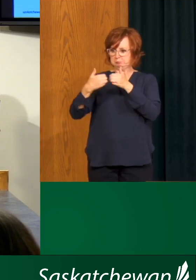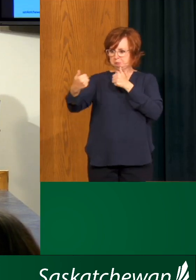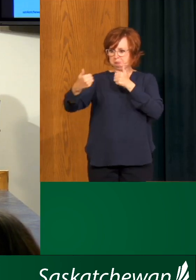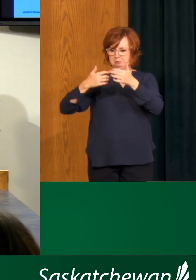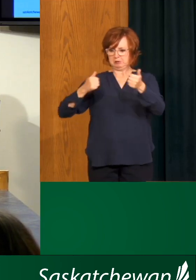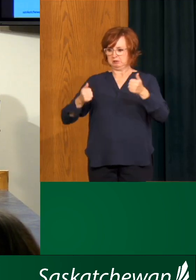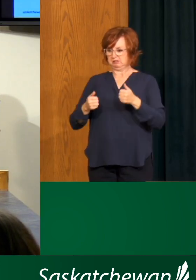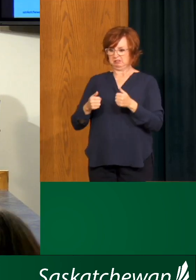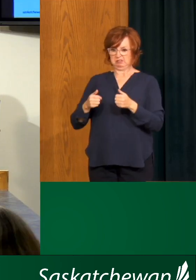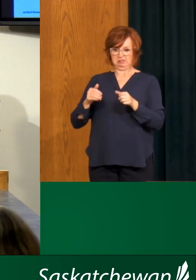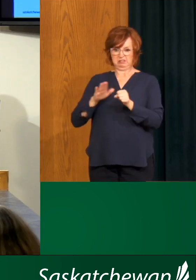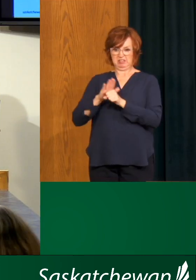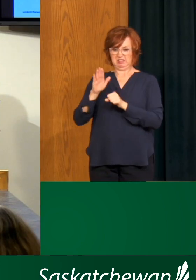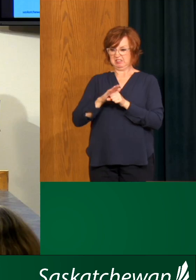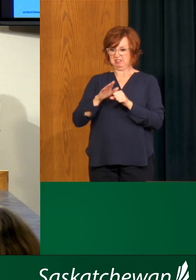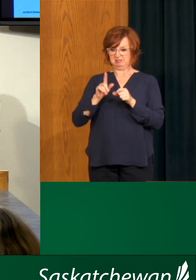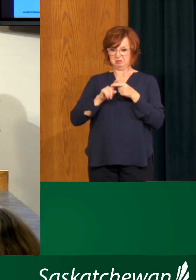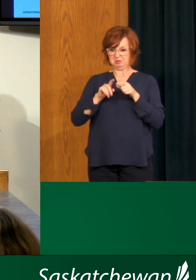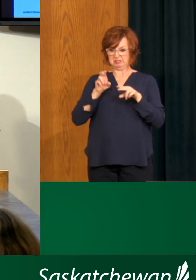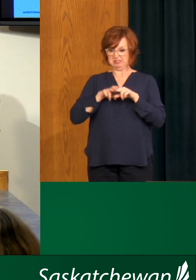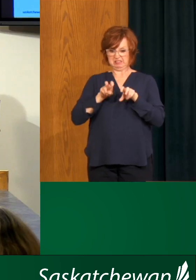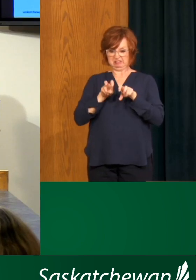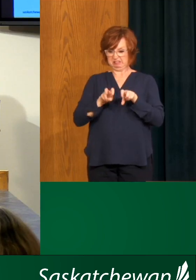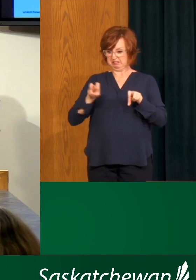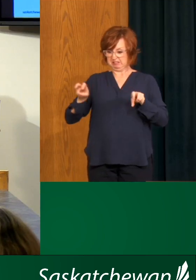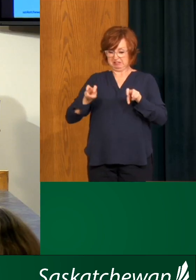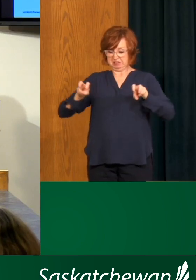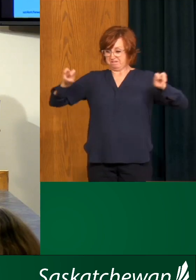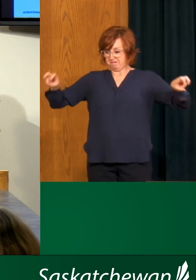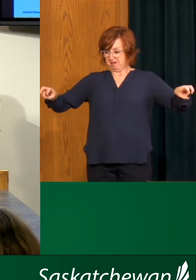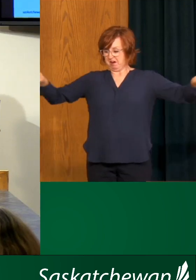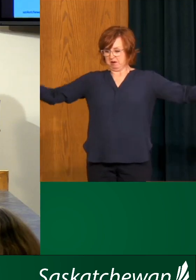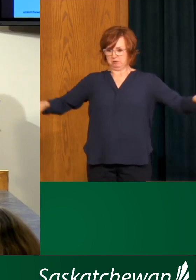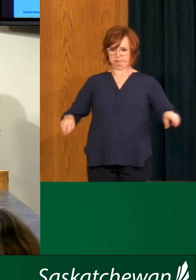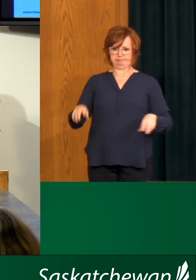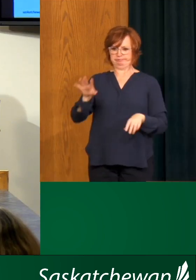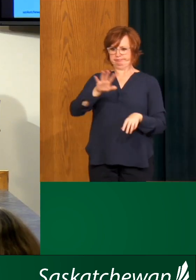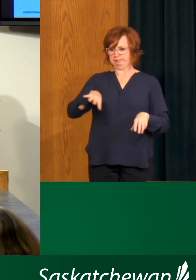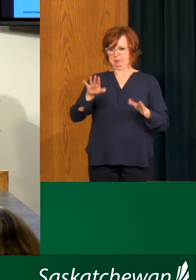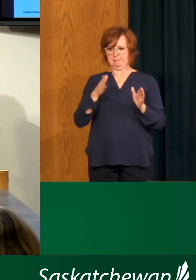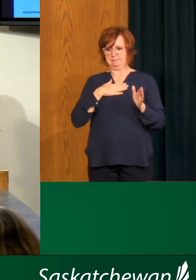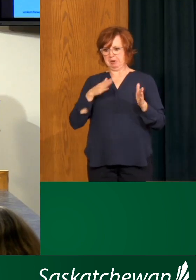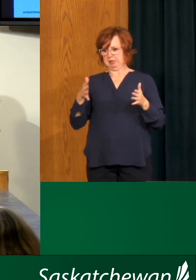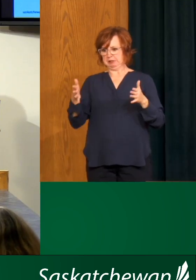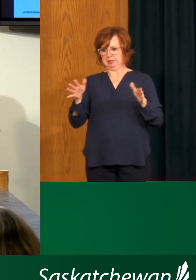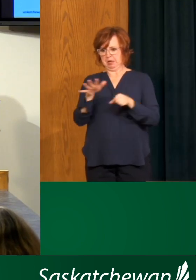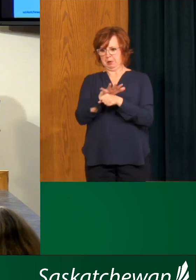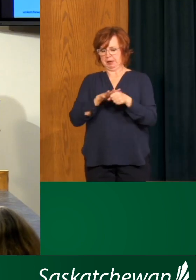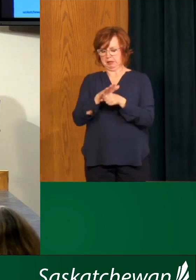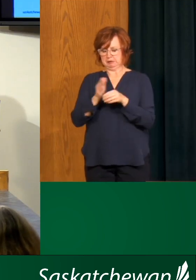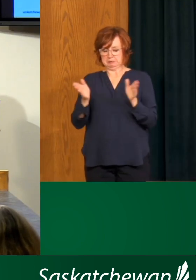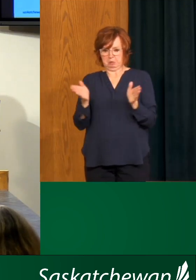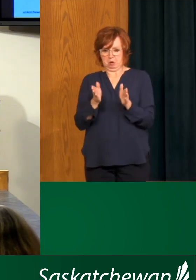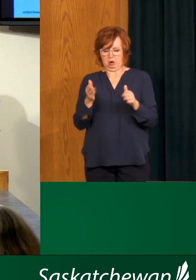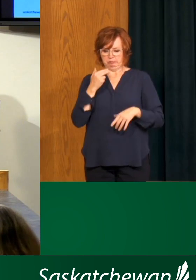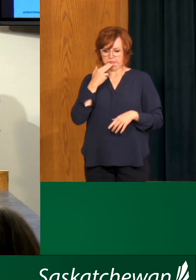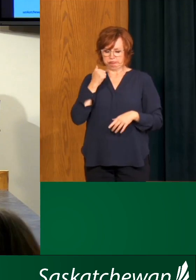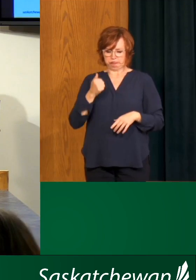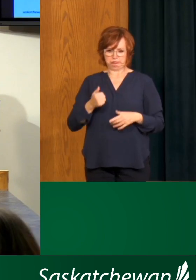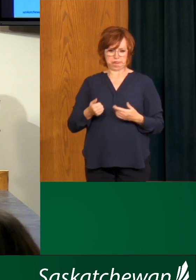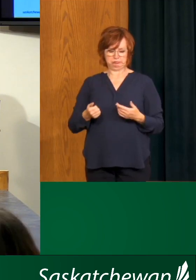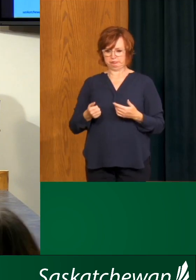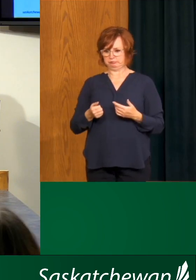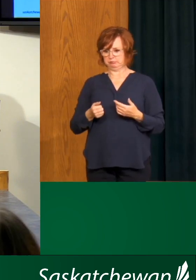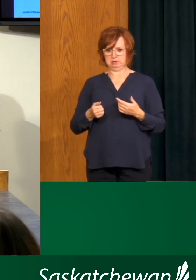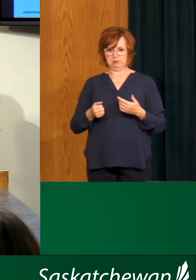number of people, and even within the allowed limits, and a band or performers in a